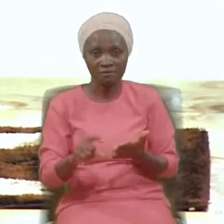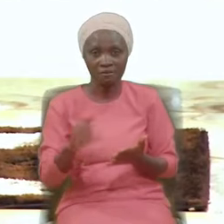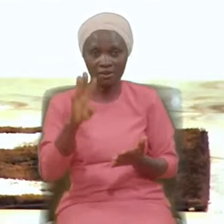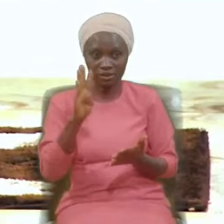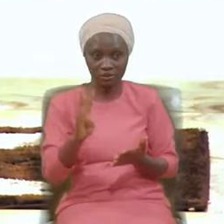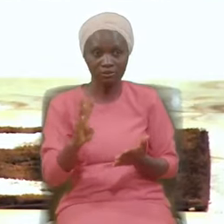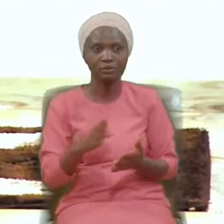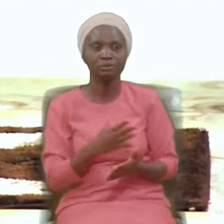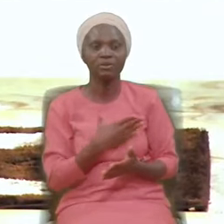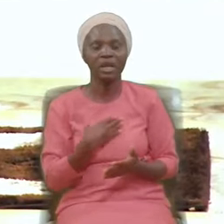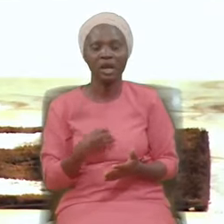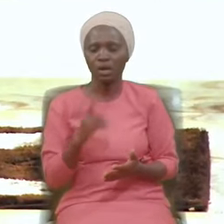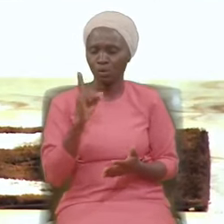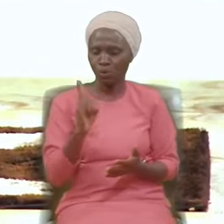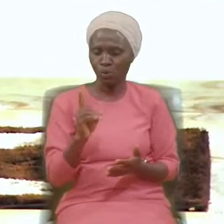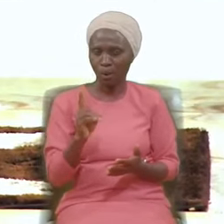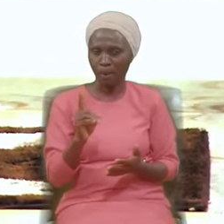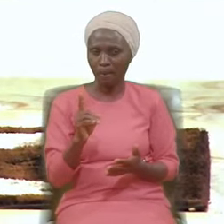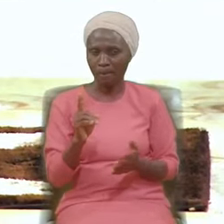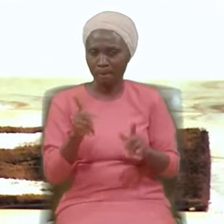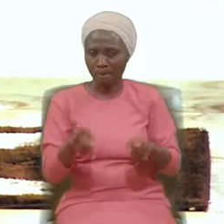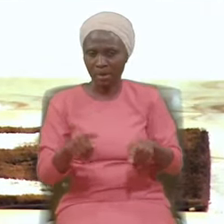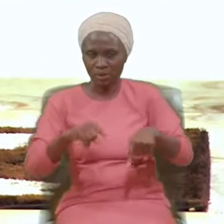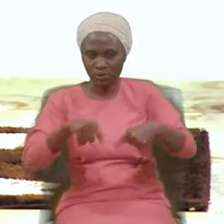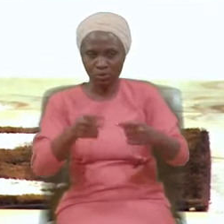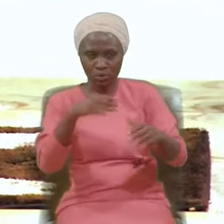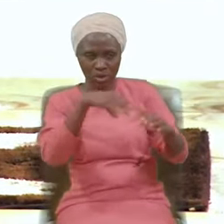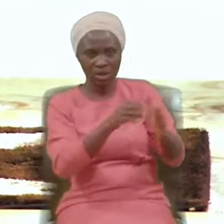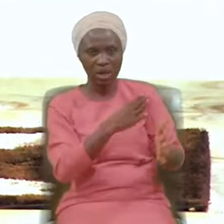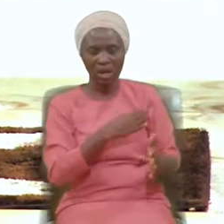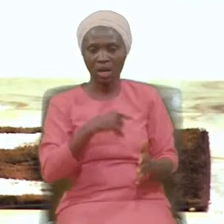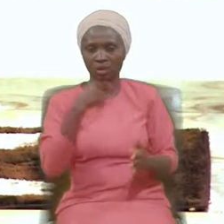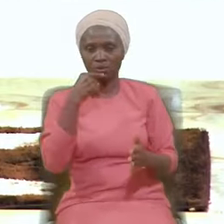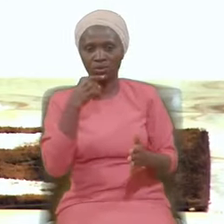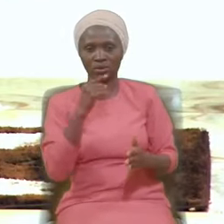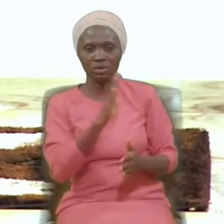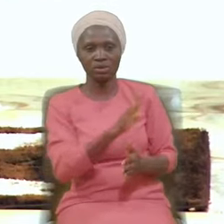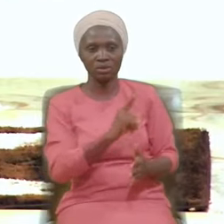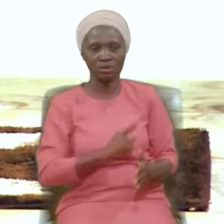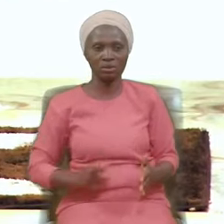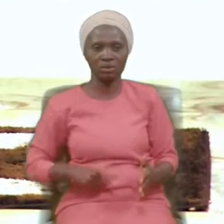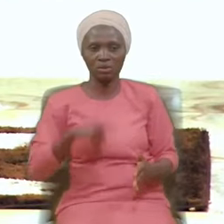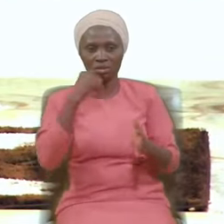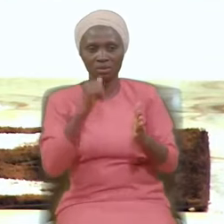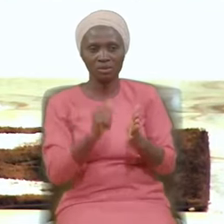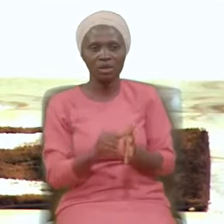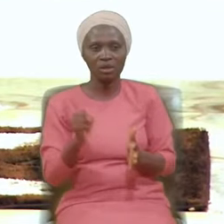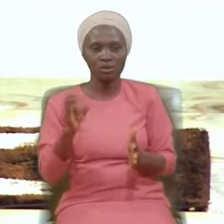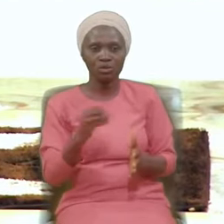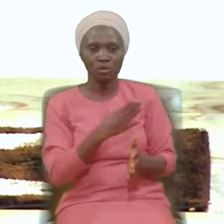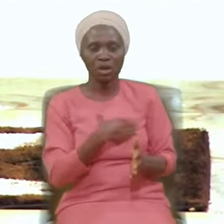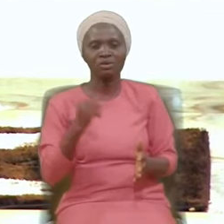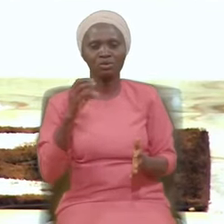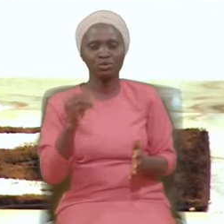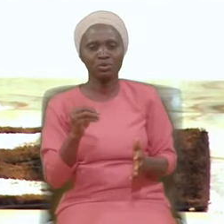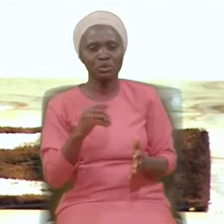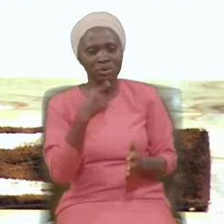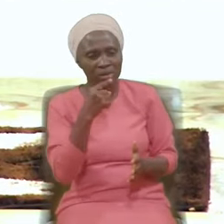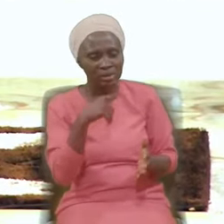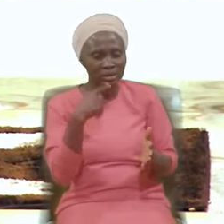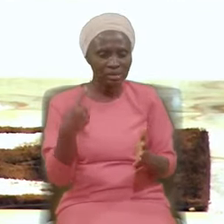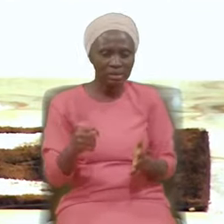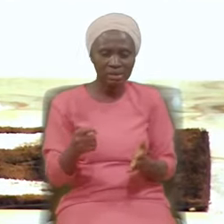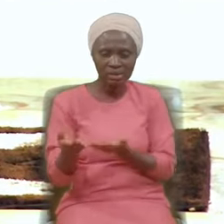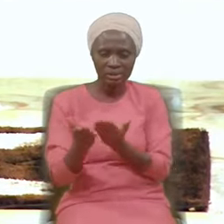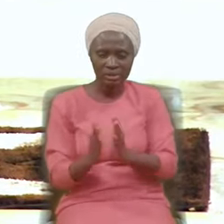one went in and told his Lord, saying, thus and thus said the maid that is in the land